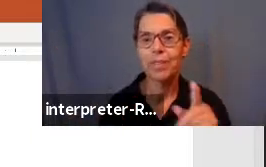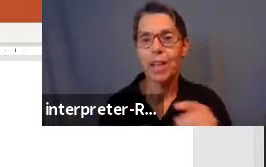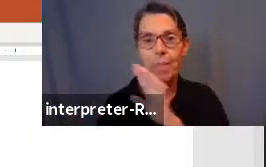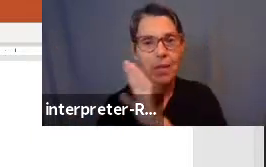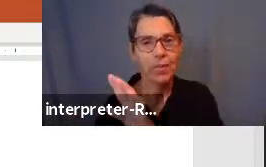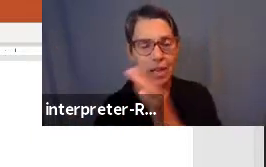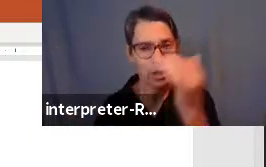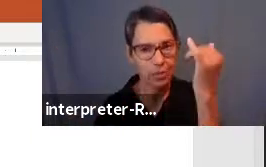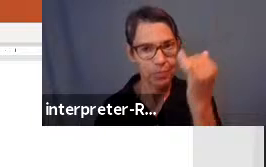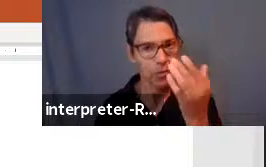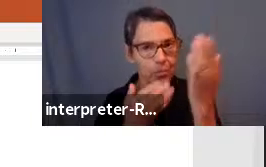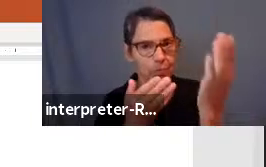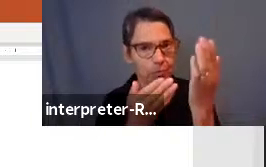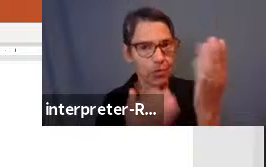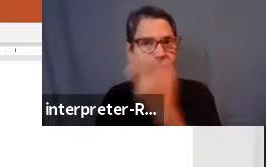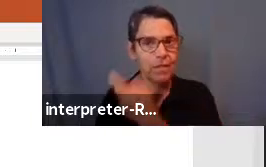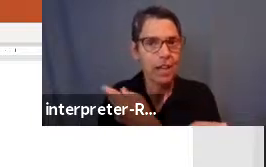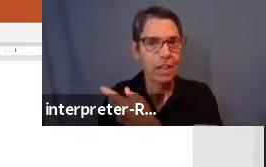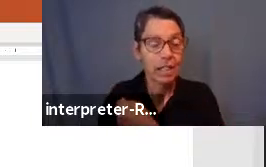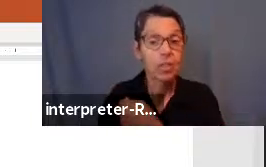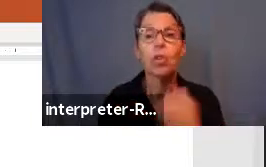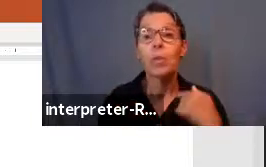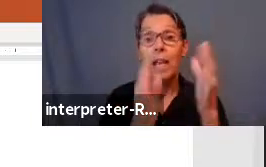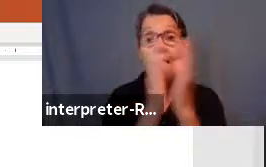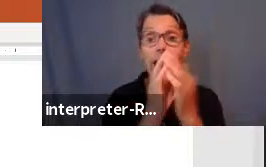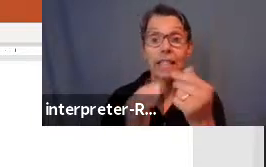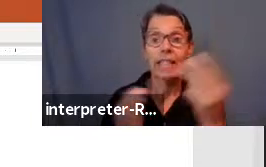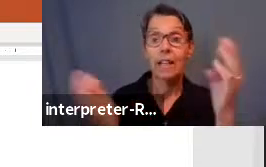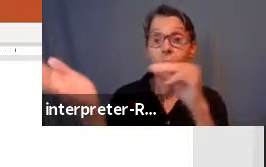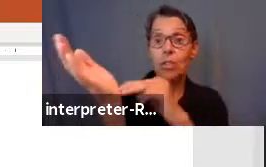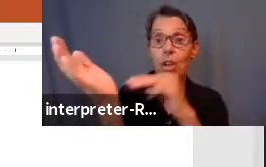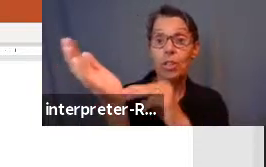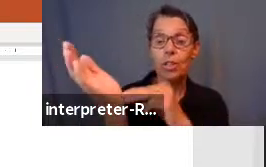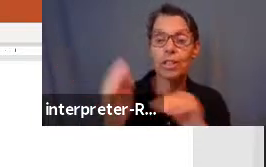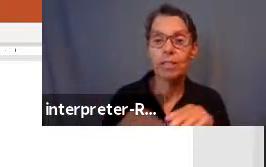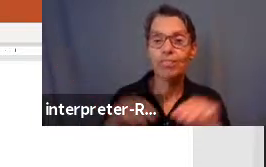with the vaccine. So we had several of our providers across all levels